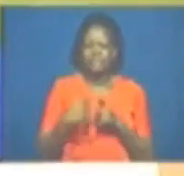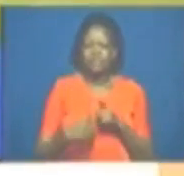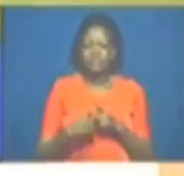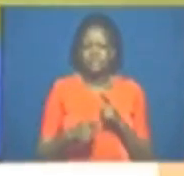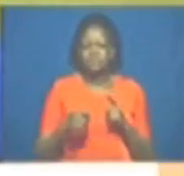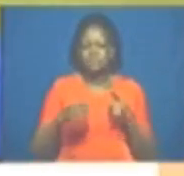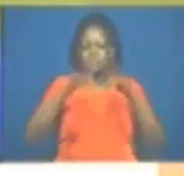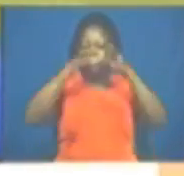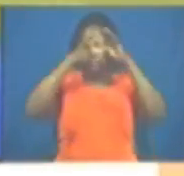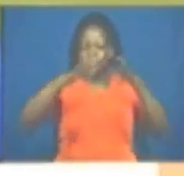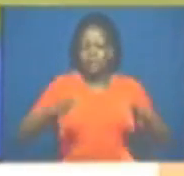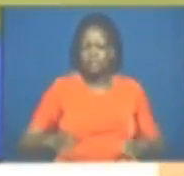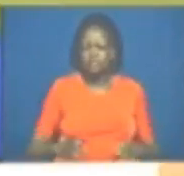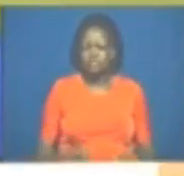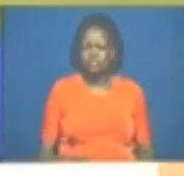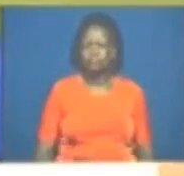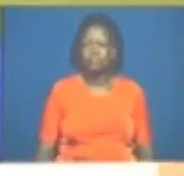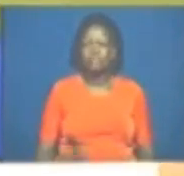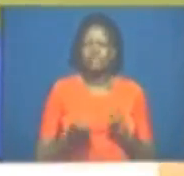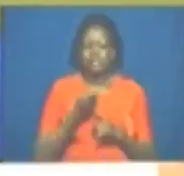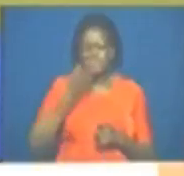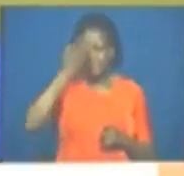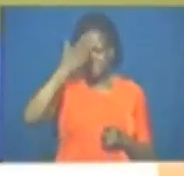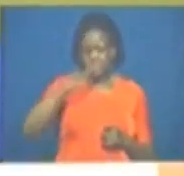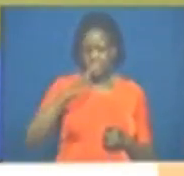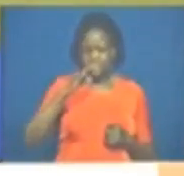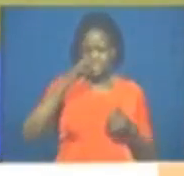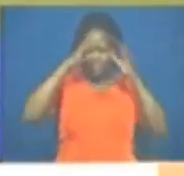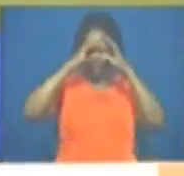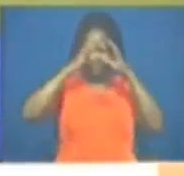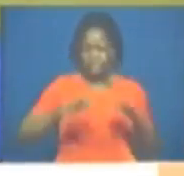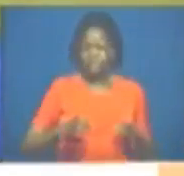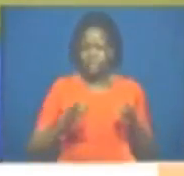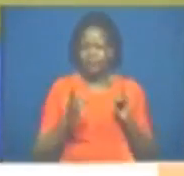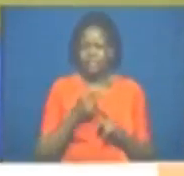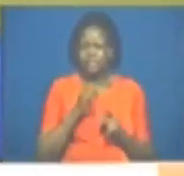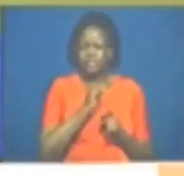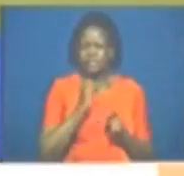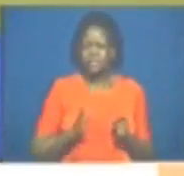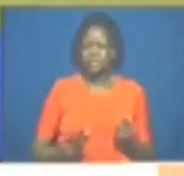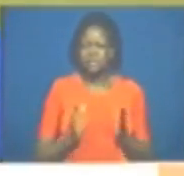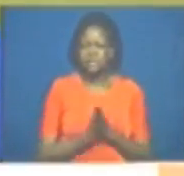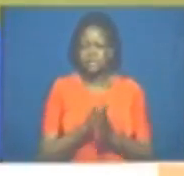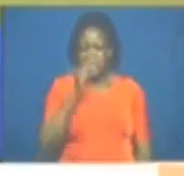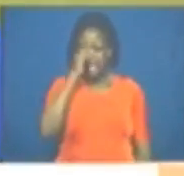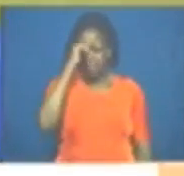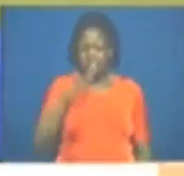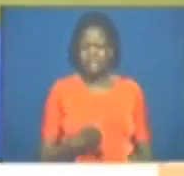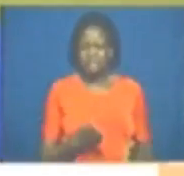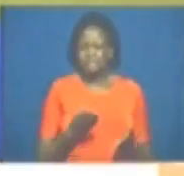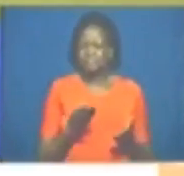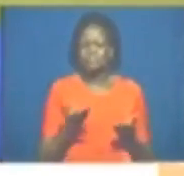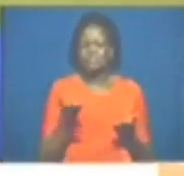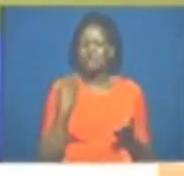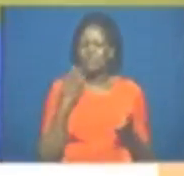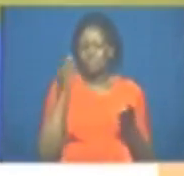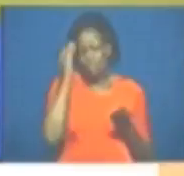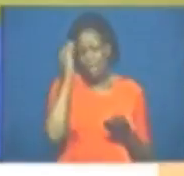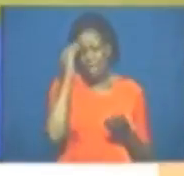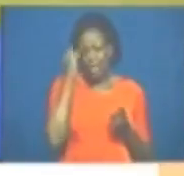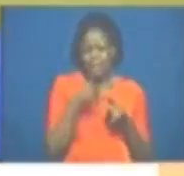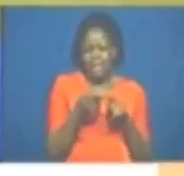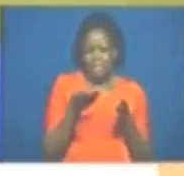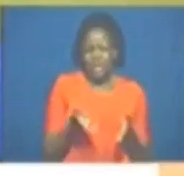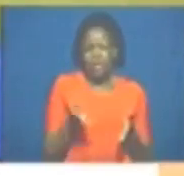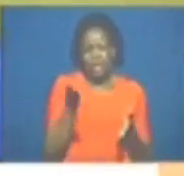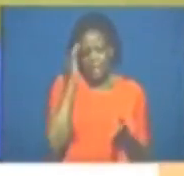are working on now. You know, the first phase of devolution, the first senators, first governors, I can say it was a learning curve, but now we